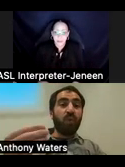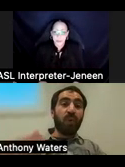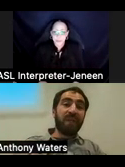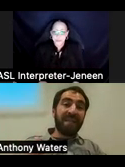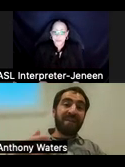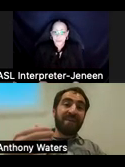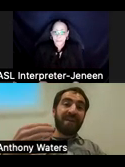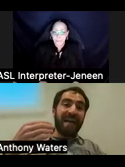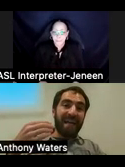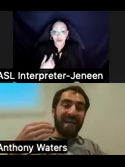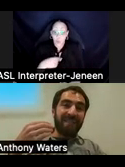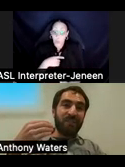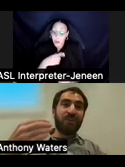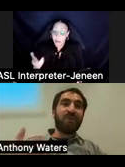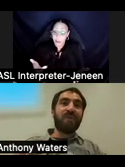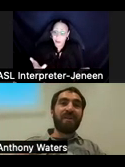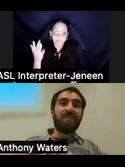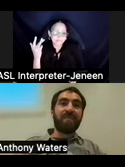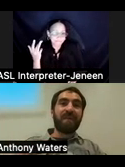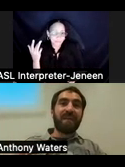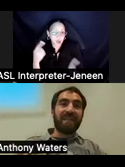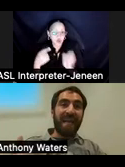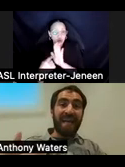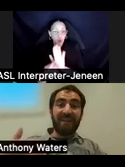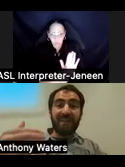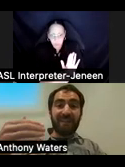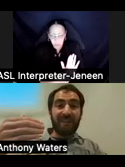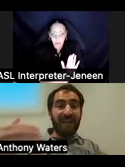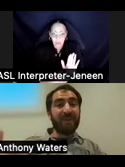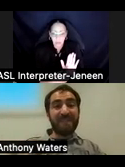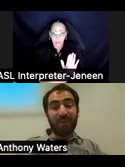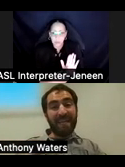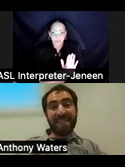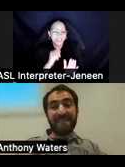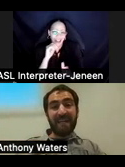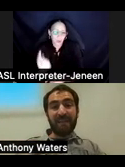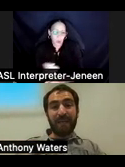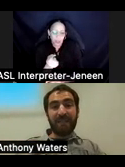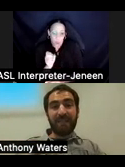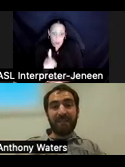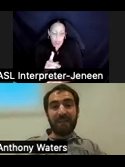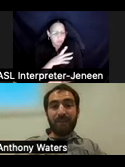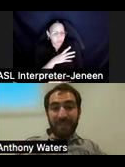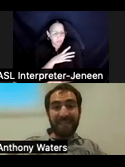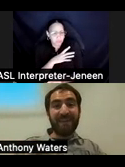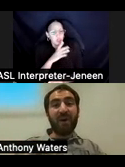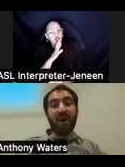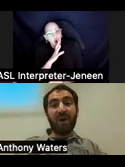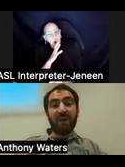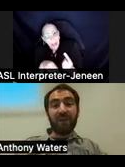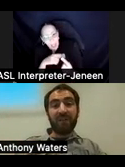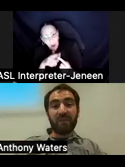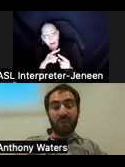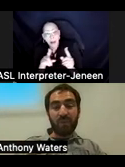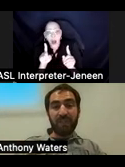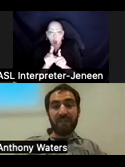And we're here to show them that not only is it okay to talk about it, but that there